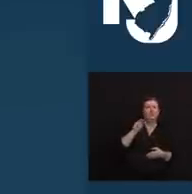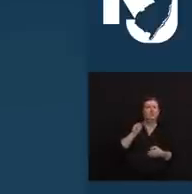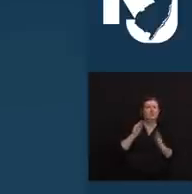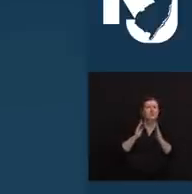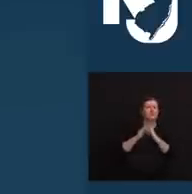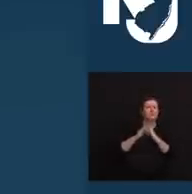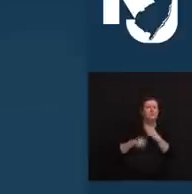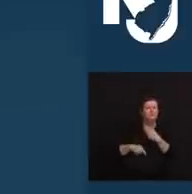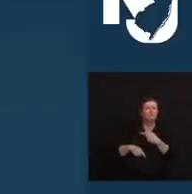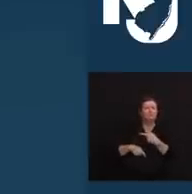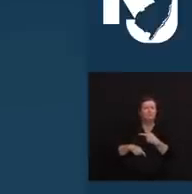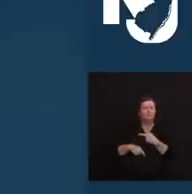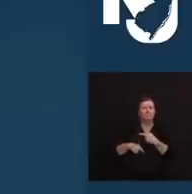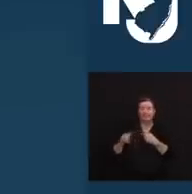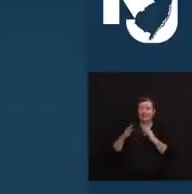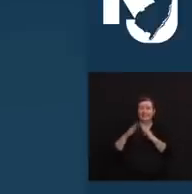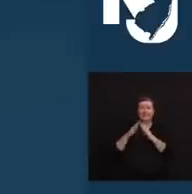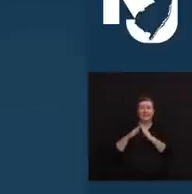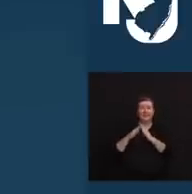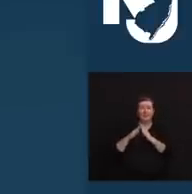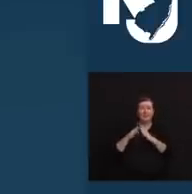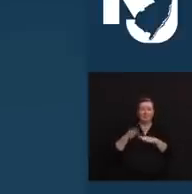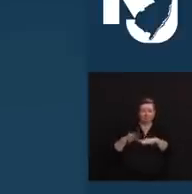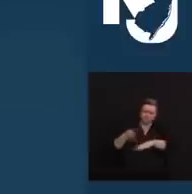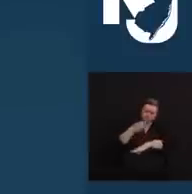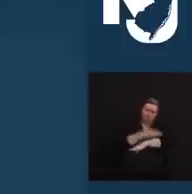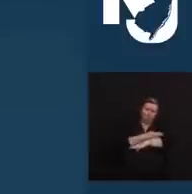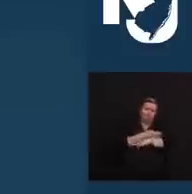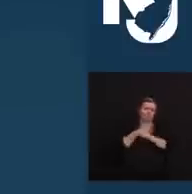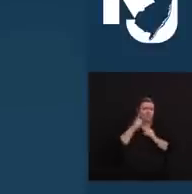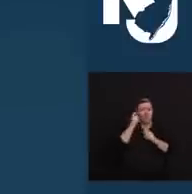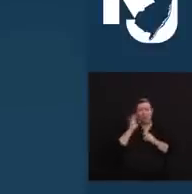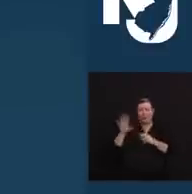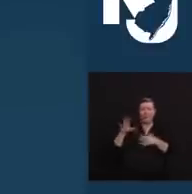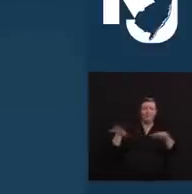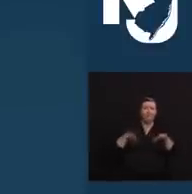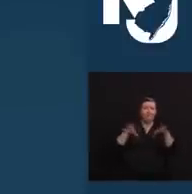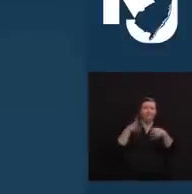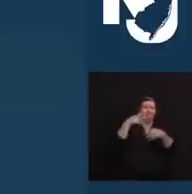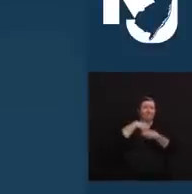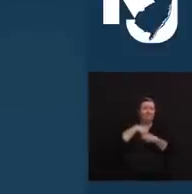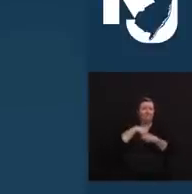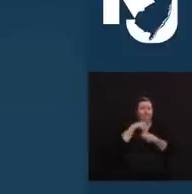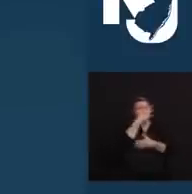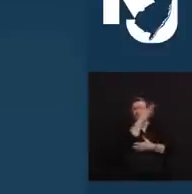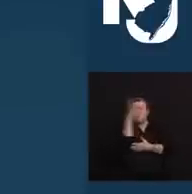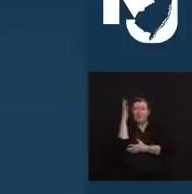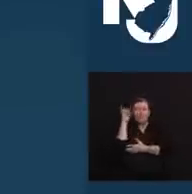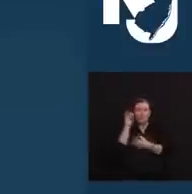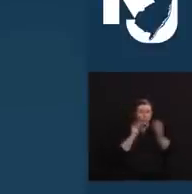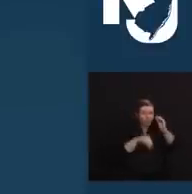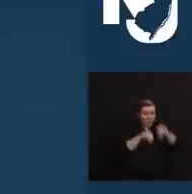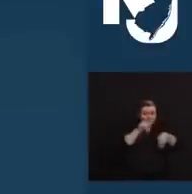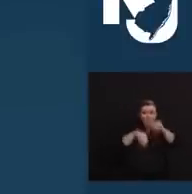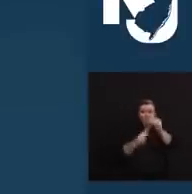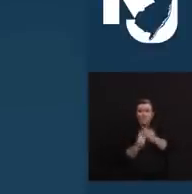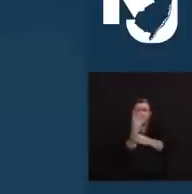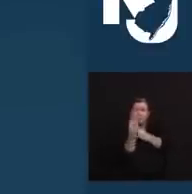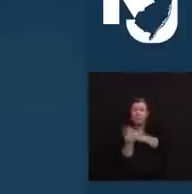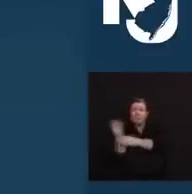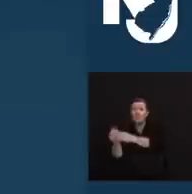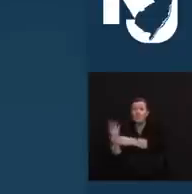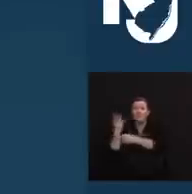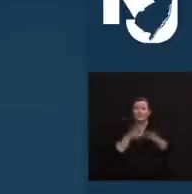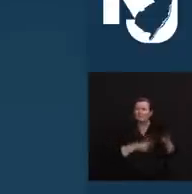Edison is a better place because of his work and his many more trees that will grow as a lasting legacy of his service. May